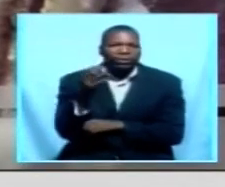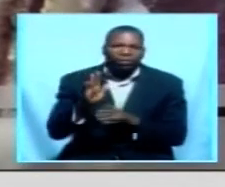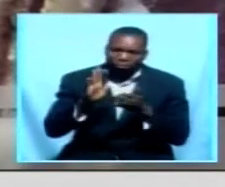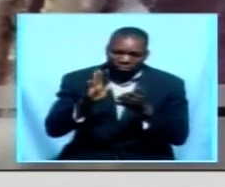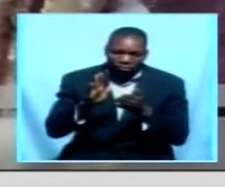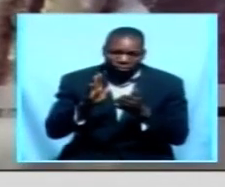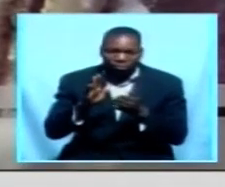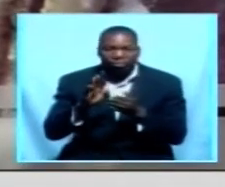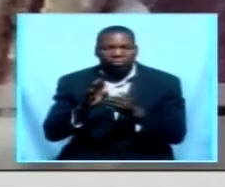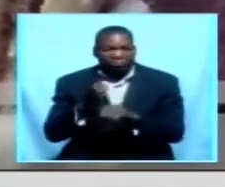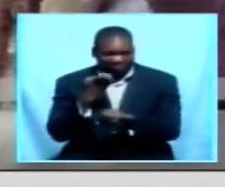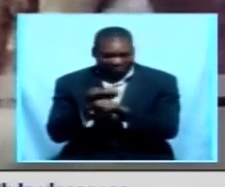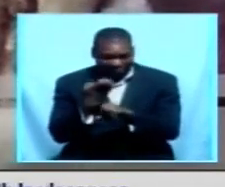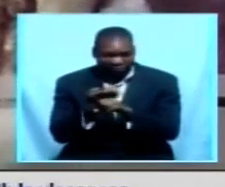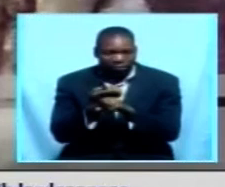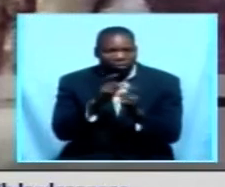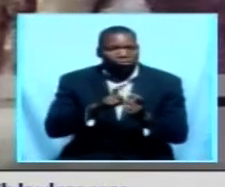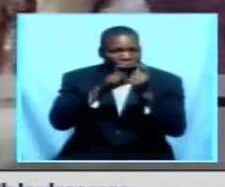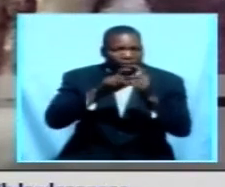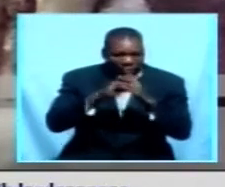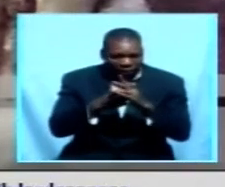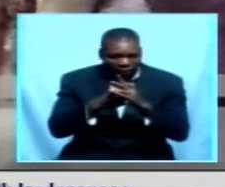title defense of the